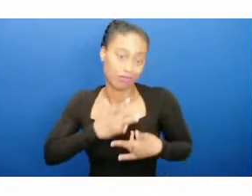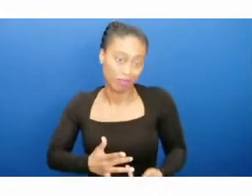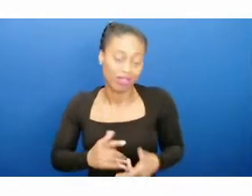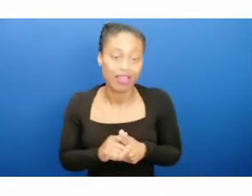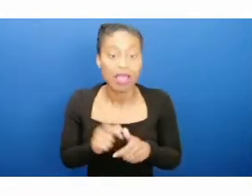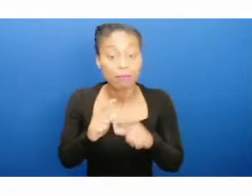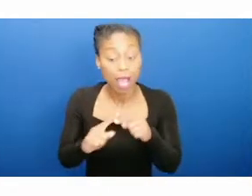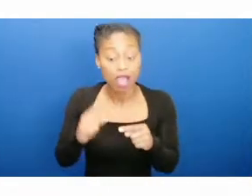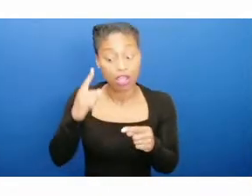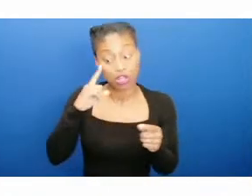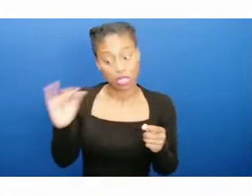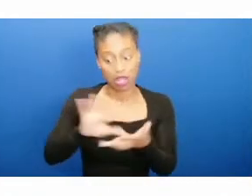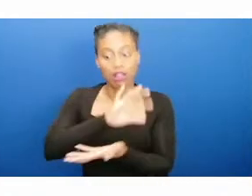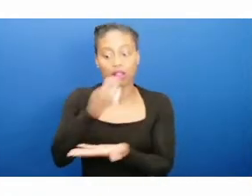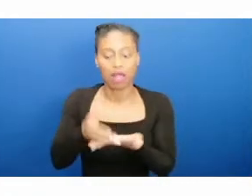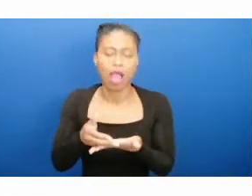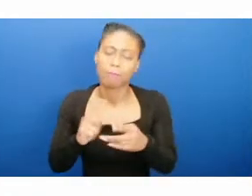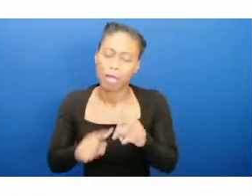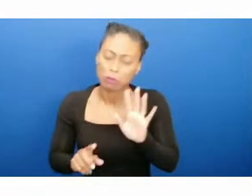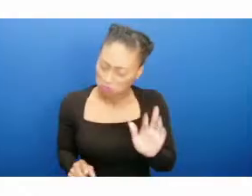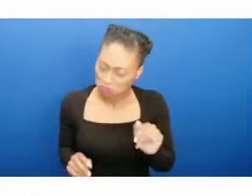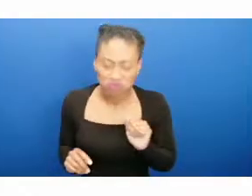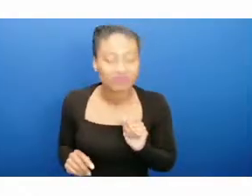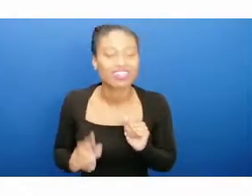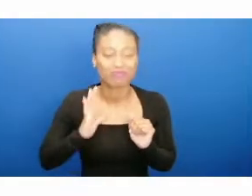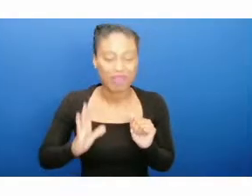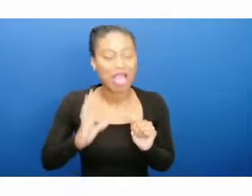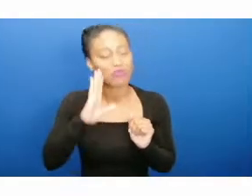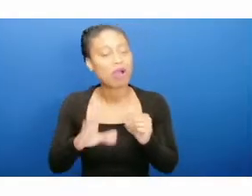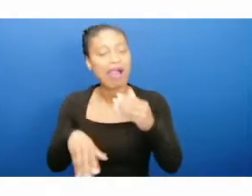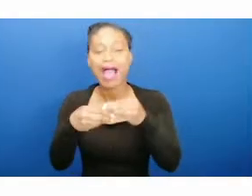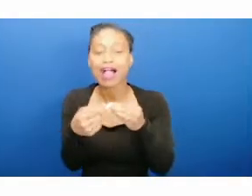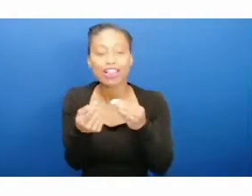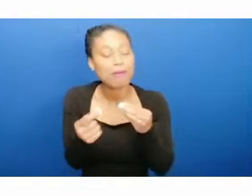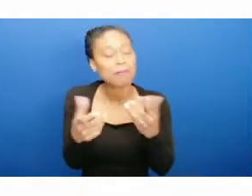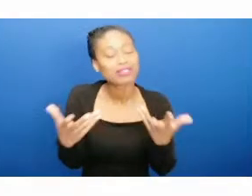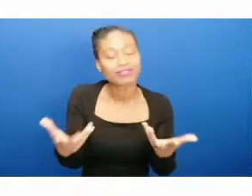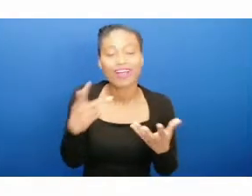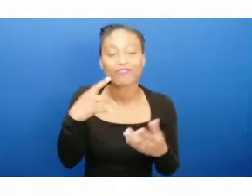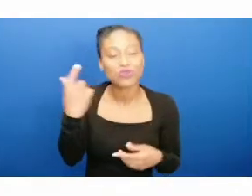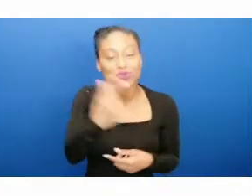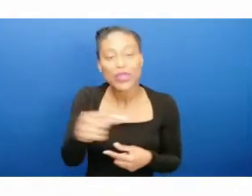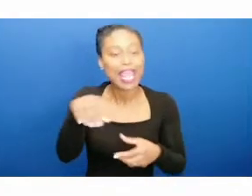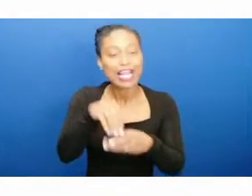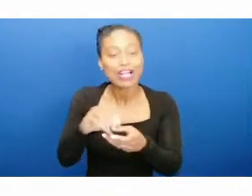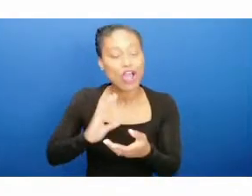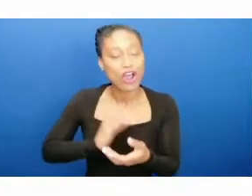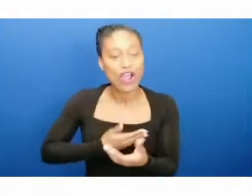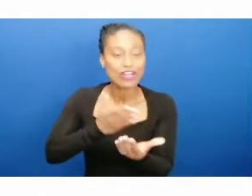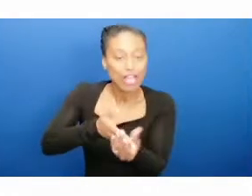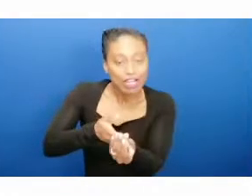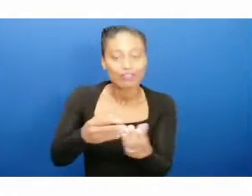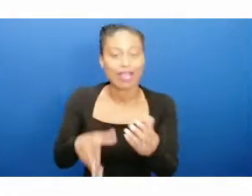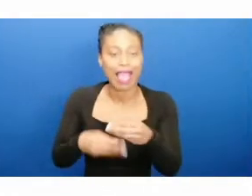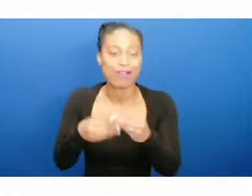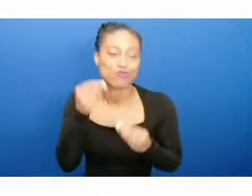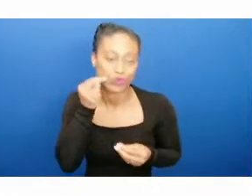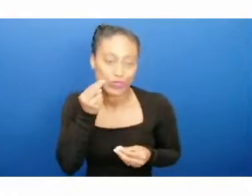but it's going to add just some nice flecks of green in our tacos and add some more nutrition.